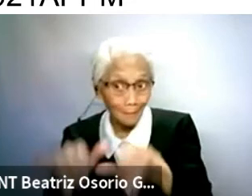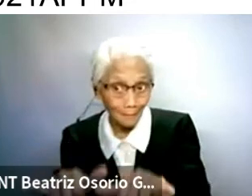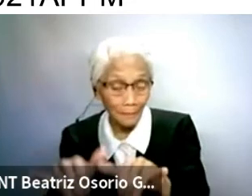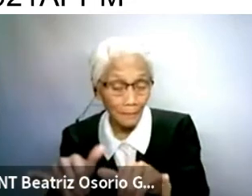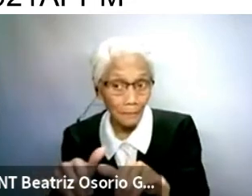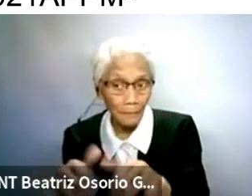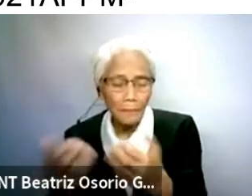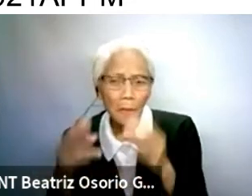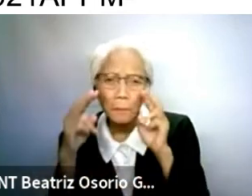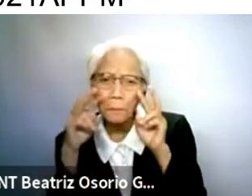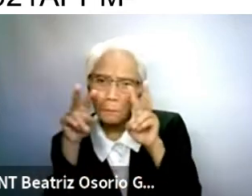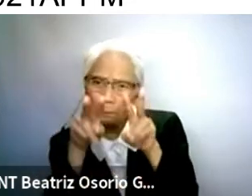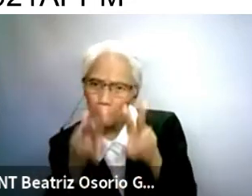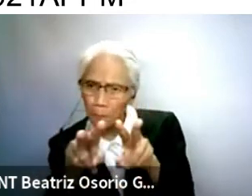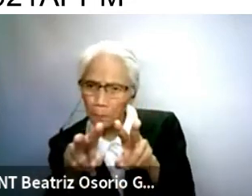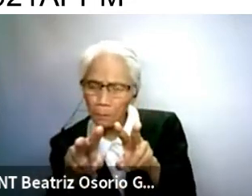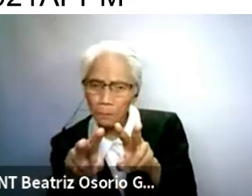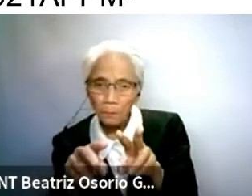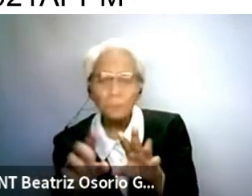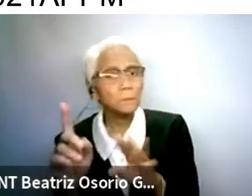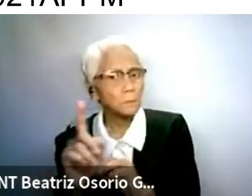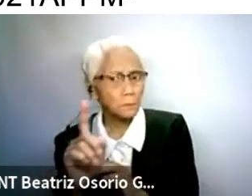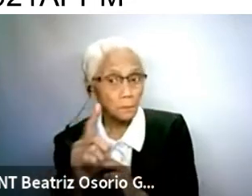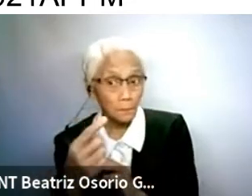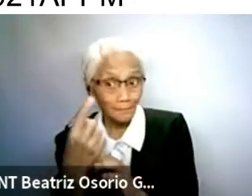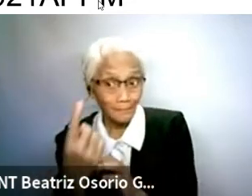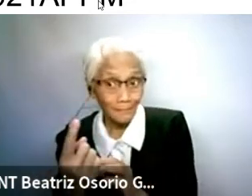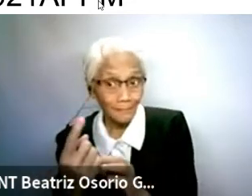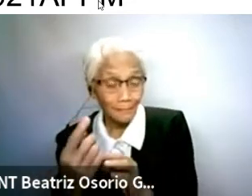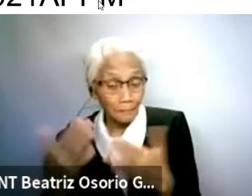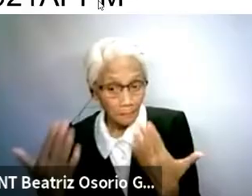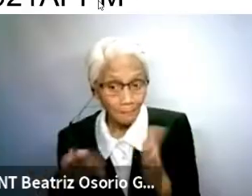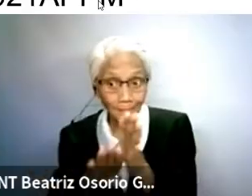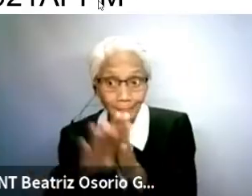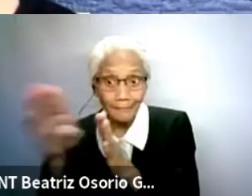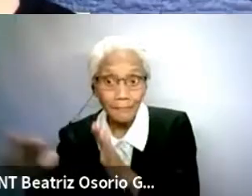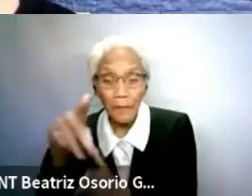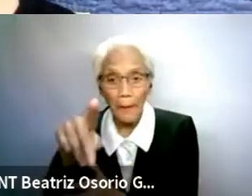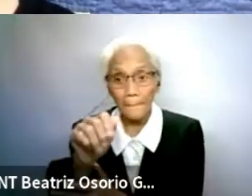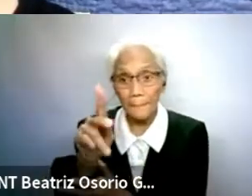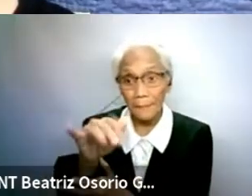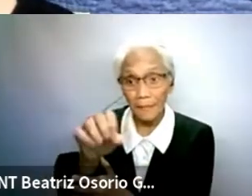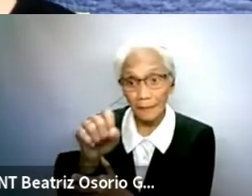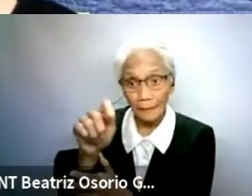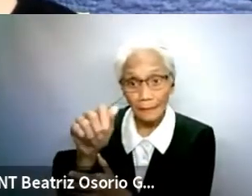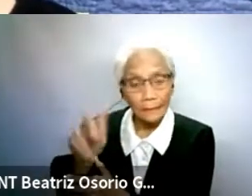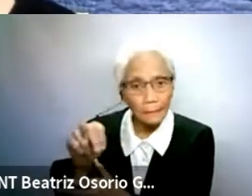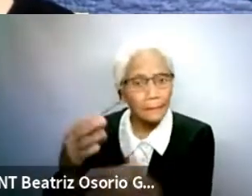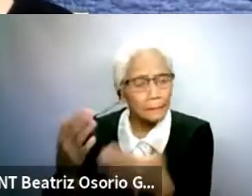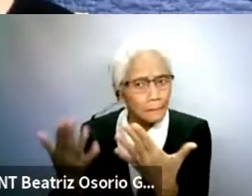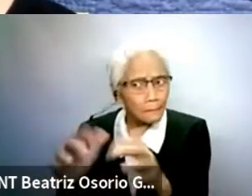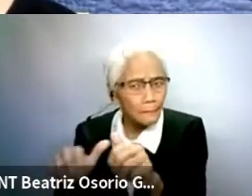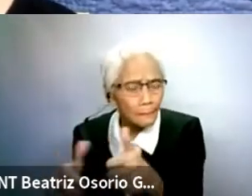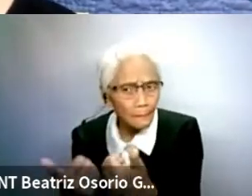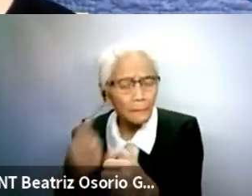please look at how one of our members, the Group Development Pakistan, has been able to try to